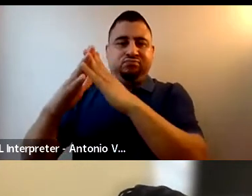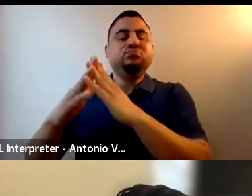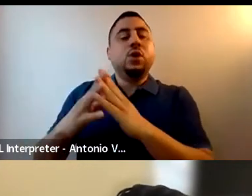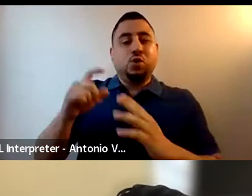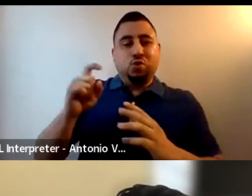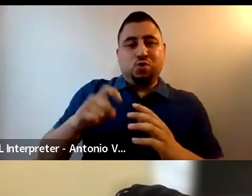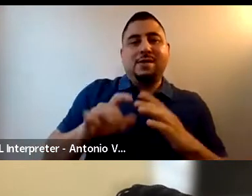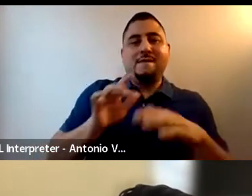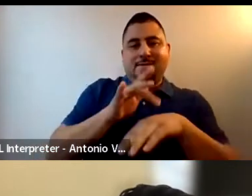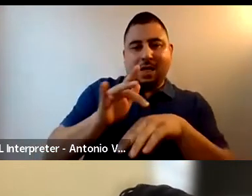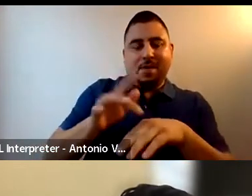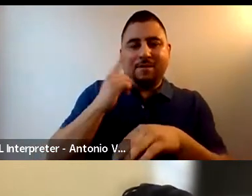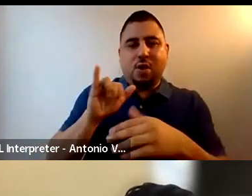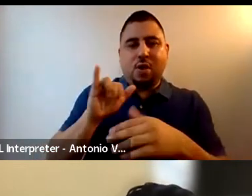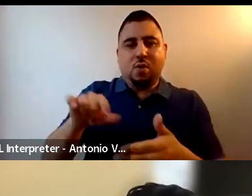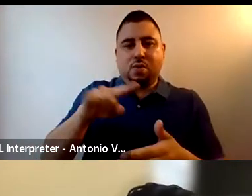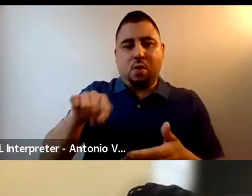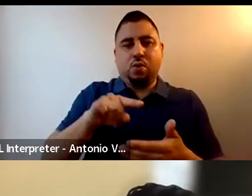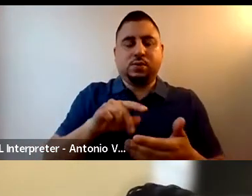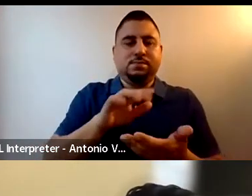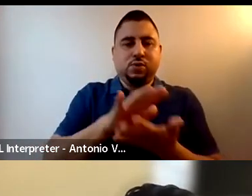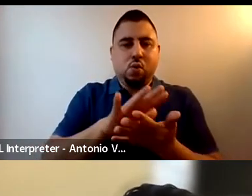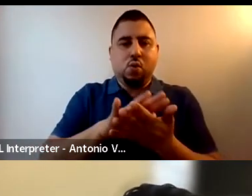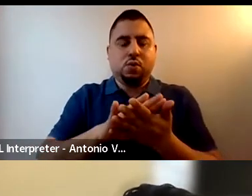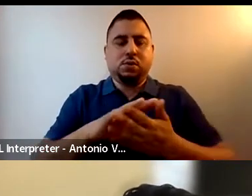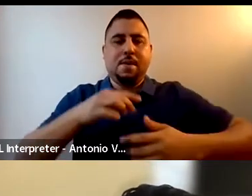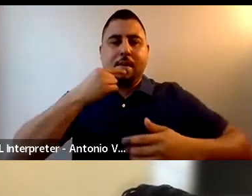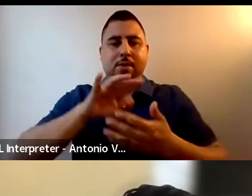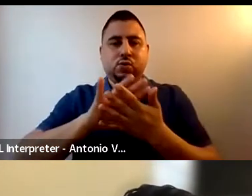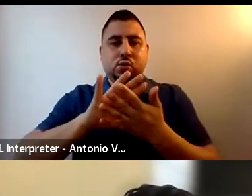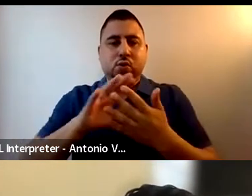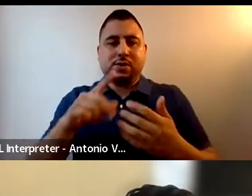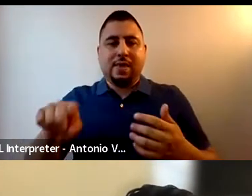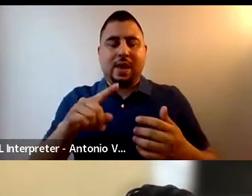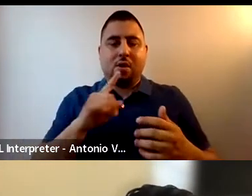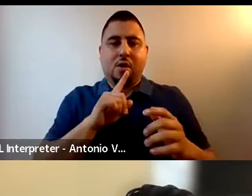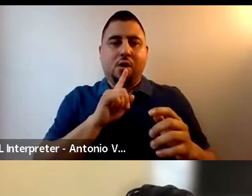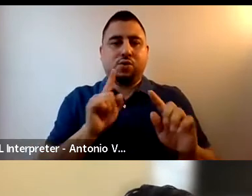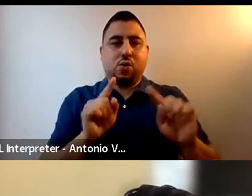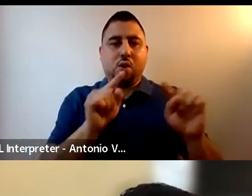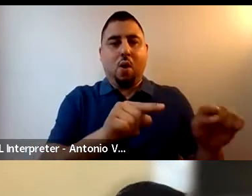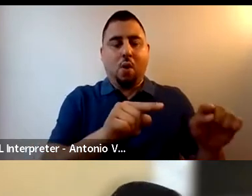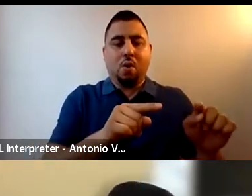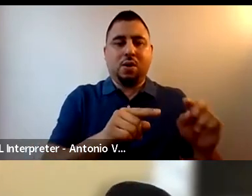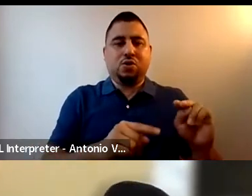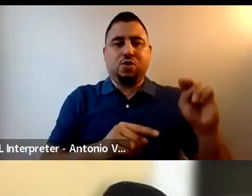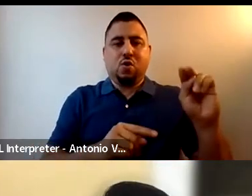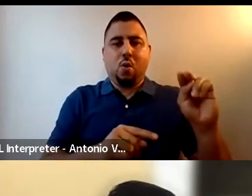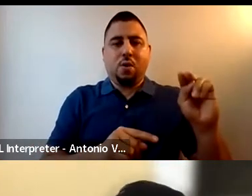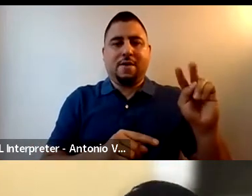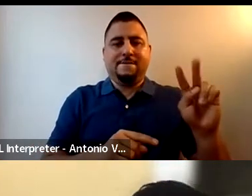those seats. The published schools that they are to go to right now are Northview